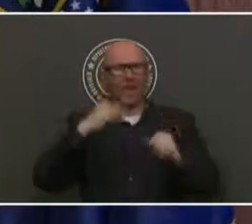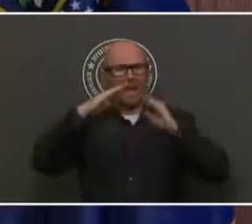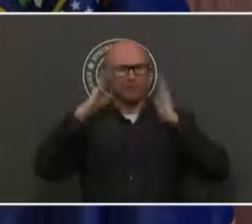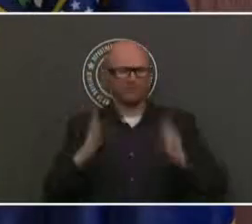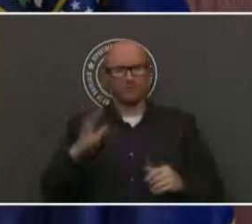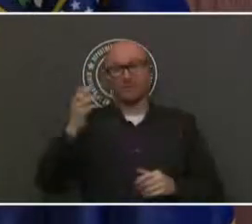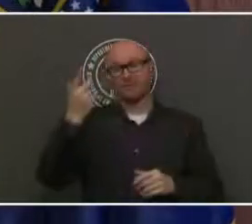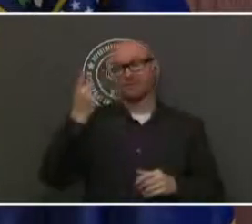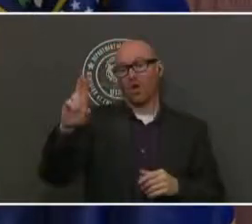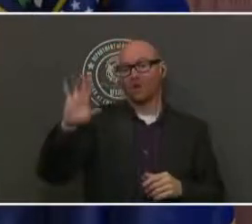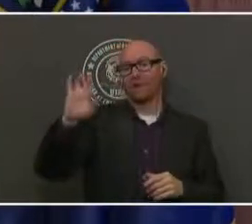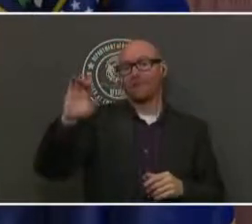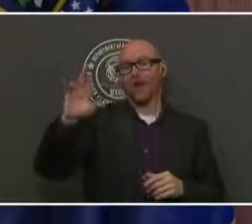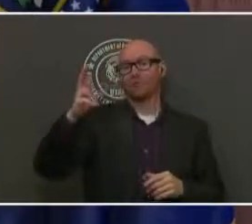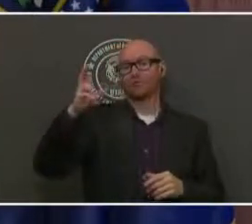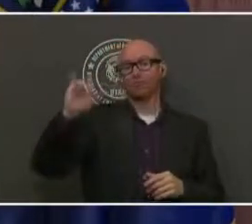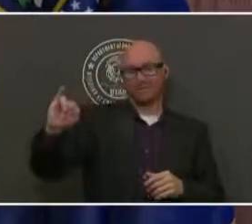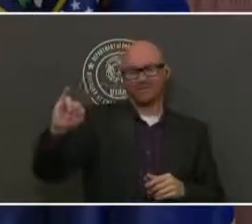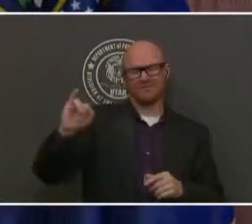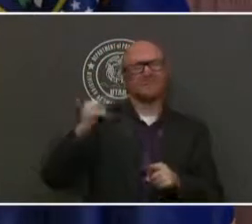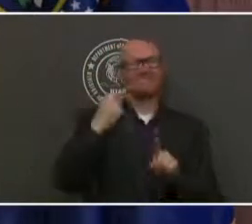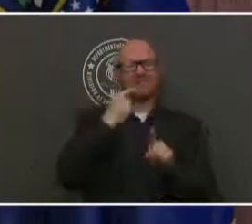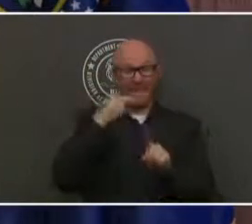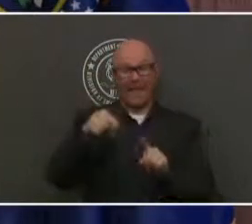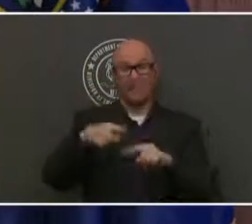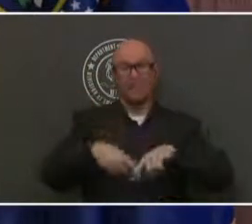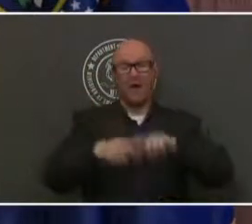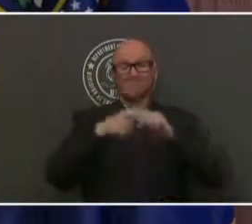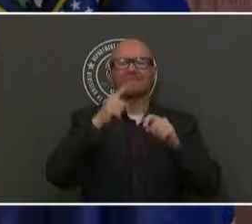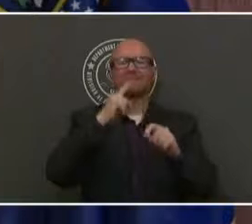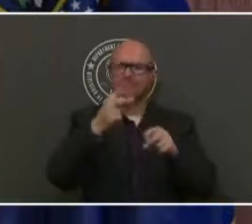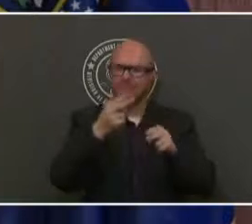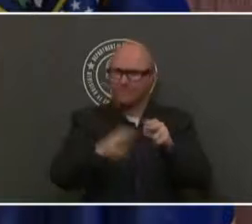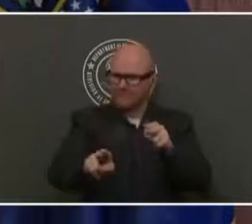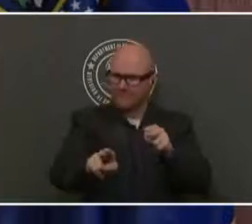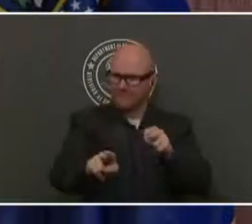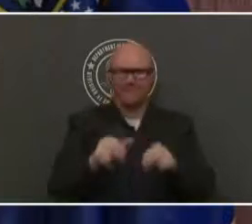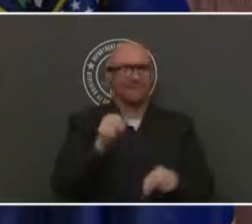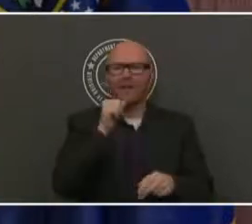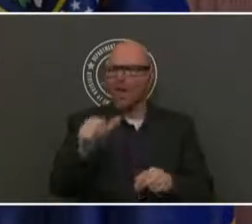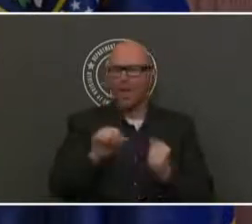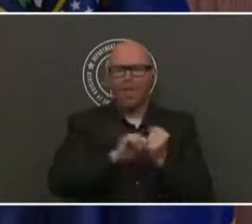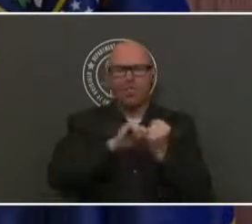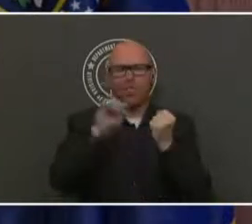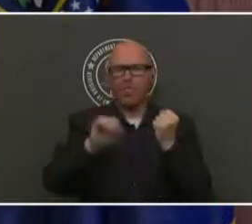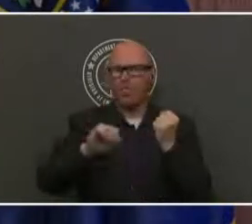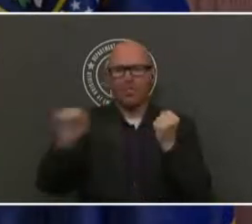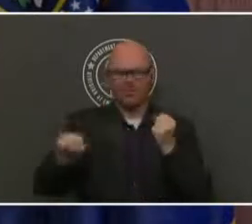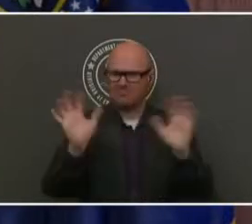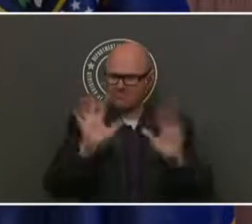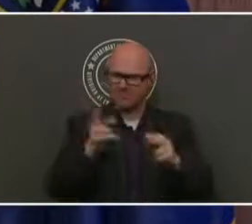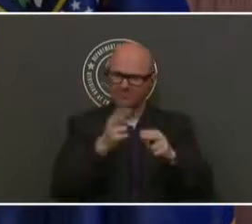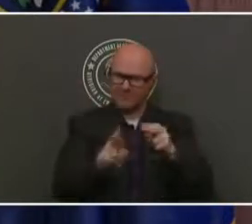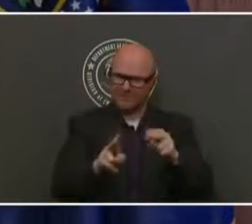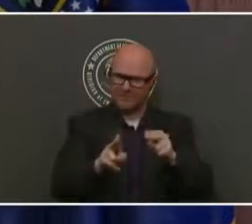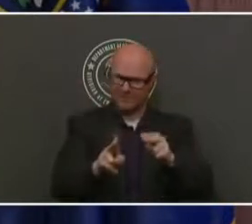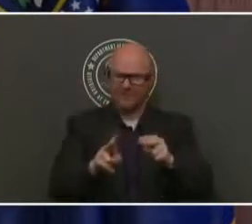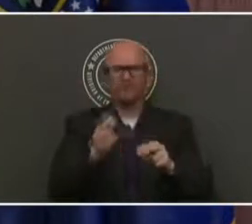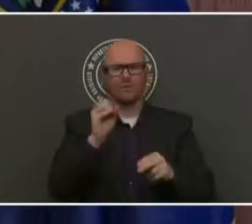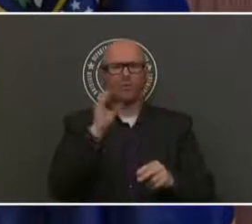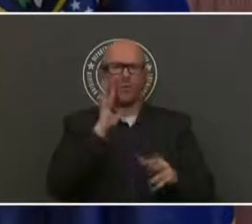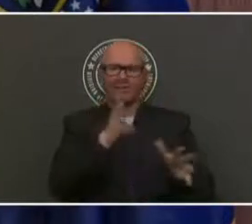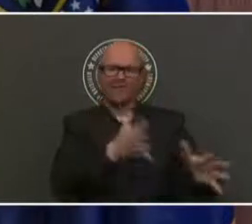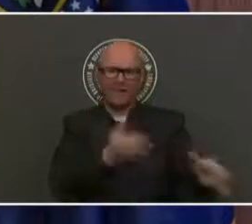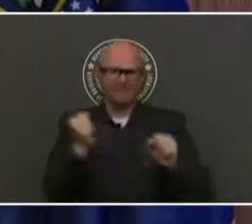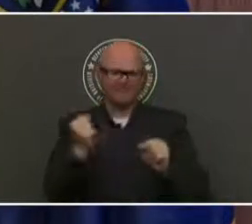minimal. We're going to push really hard to get this resolved, get all of the information that we can on this so that we can resume with the Johnson & Johnson vaccine as